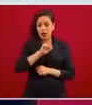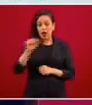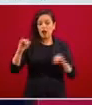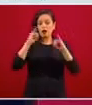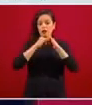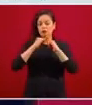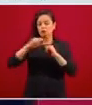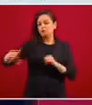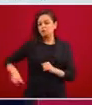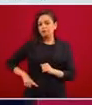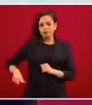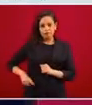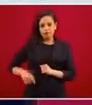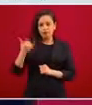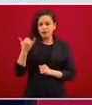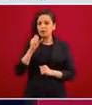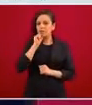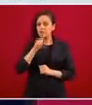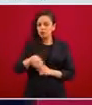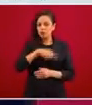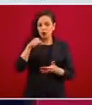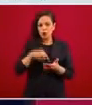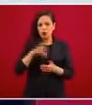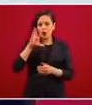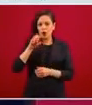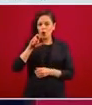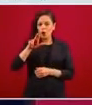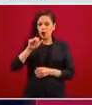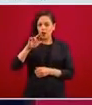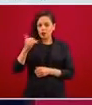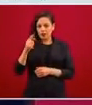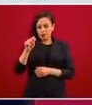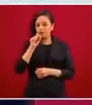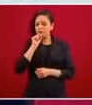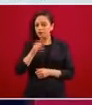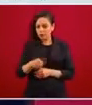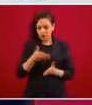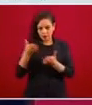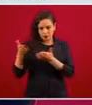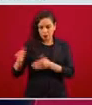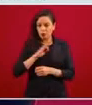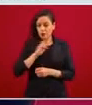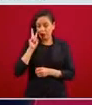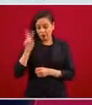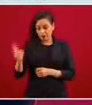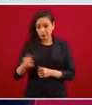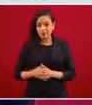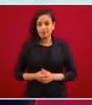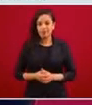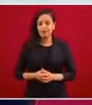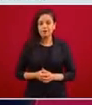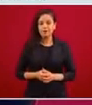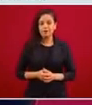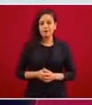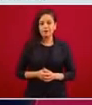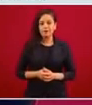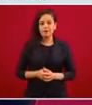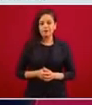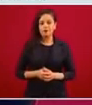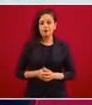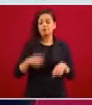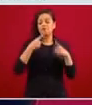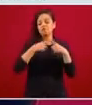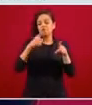And this has taken the collaboration of a lot of academic and scientific research institutions of